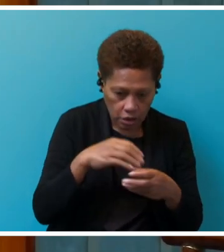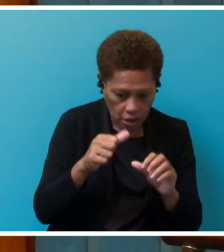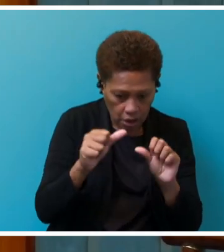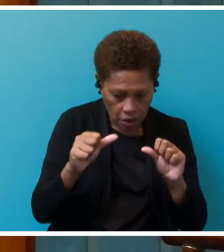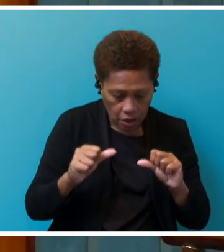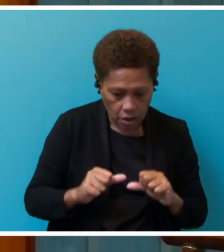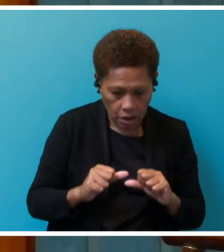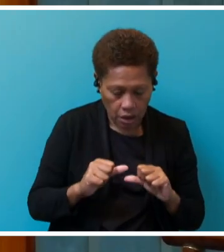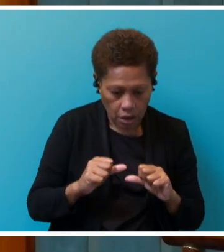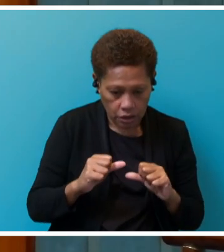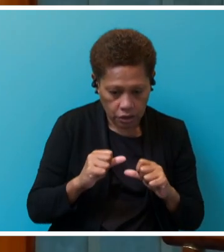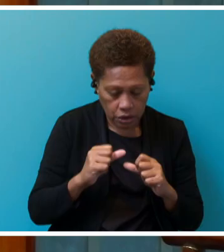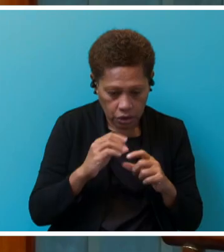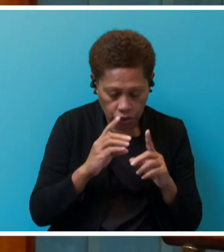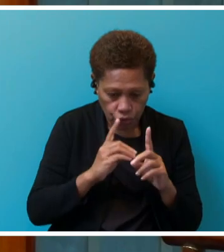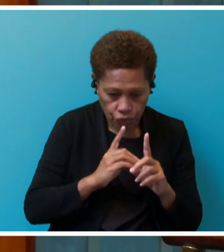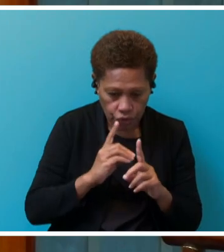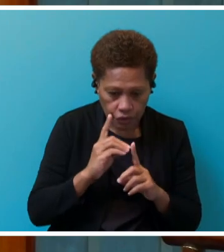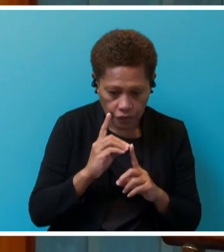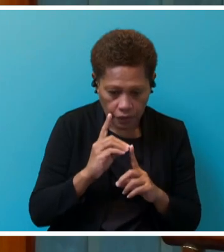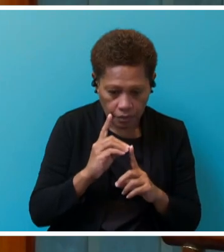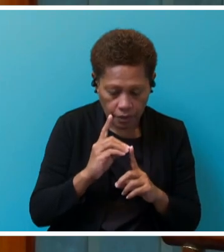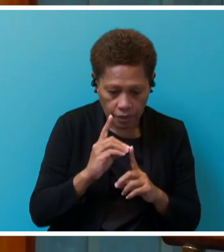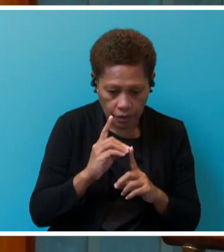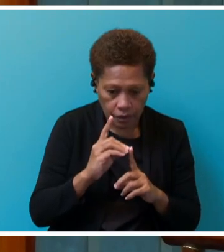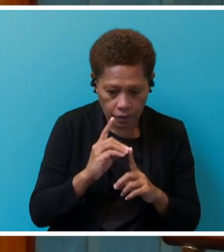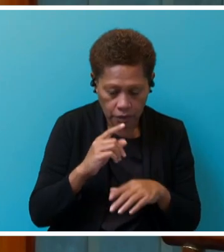development built on cooperation, partnership, and sustainability.